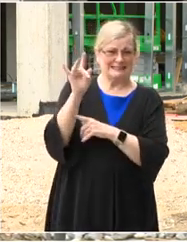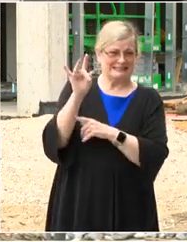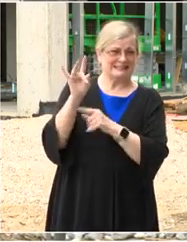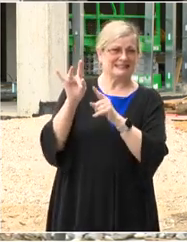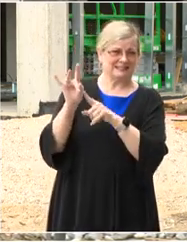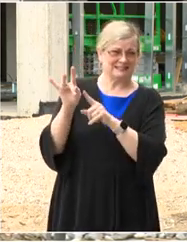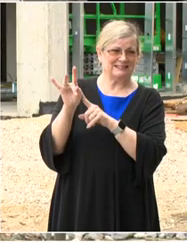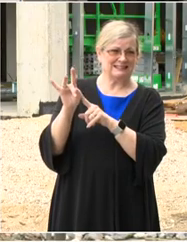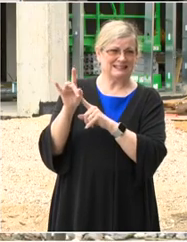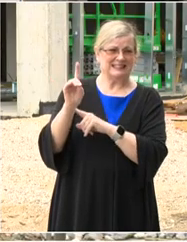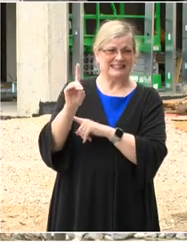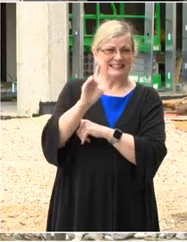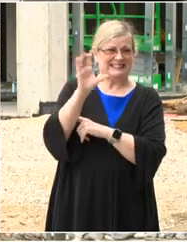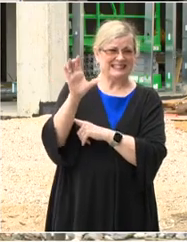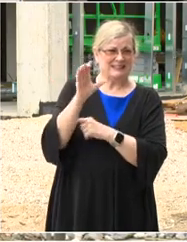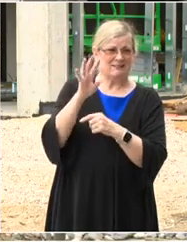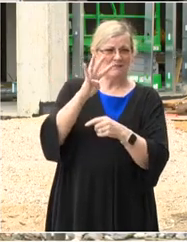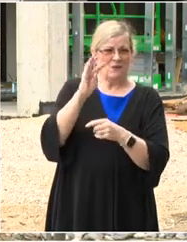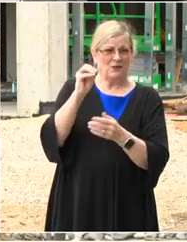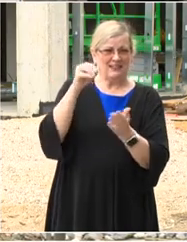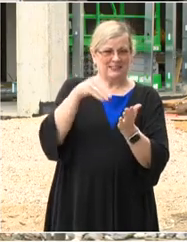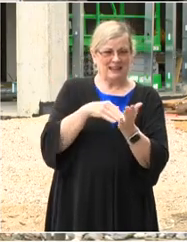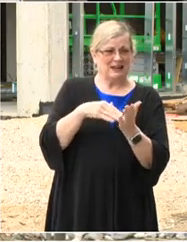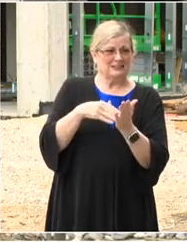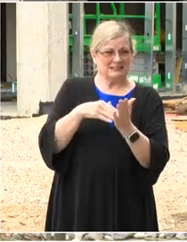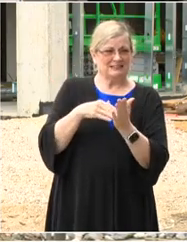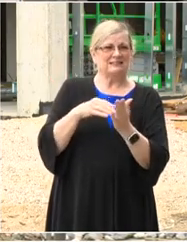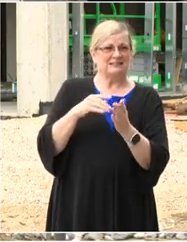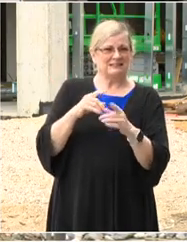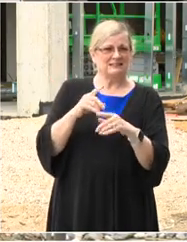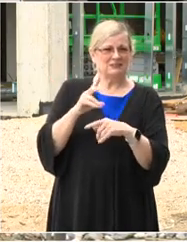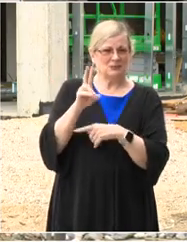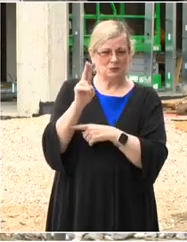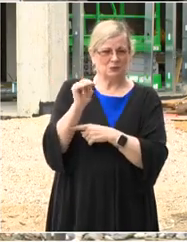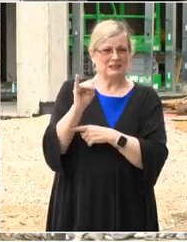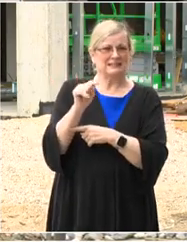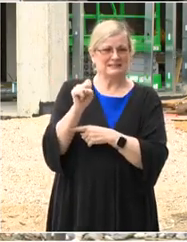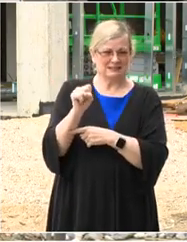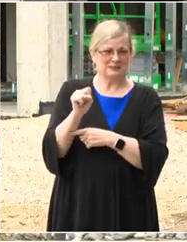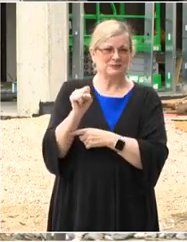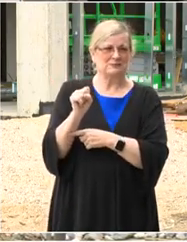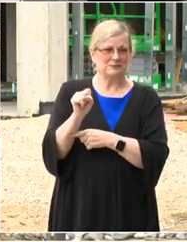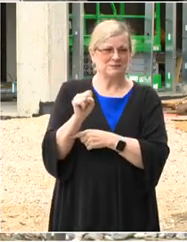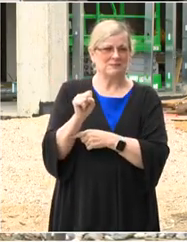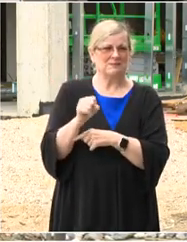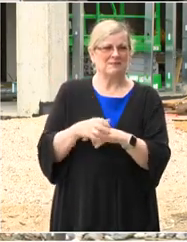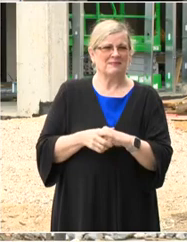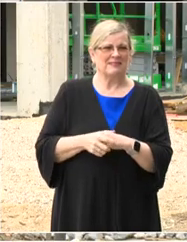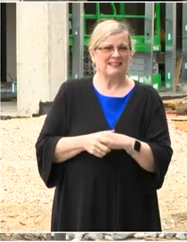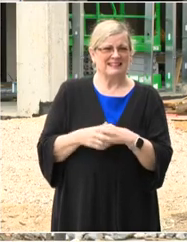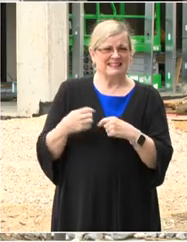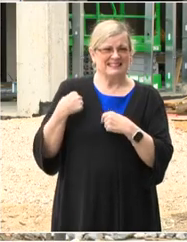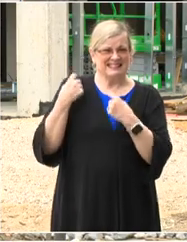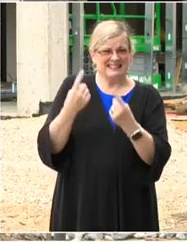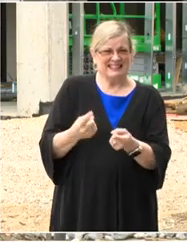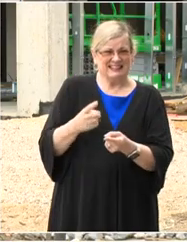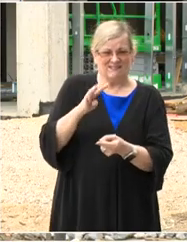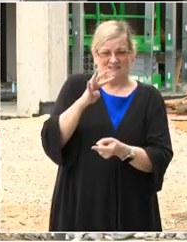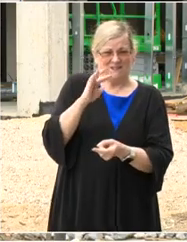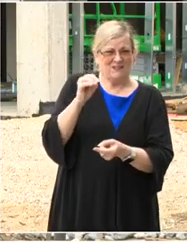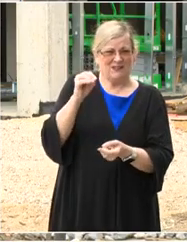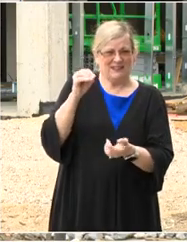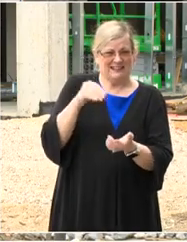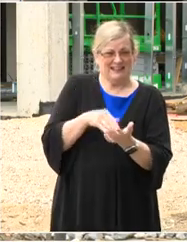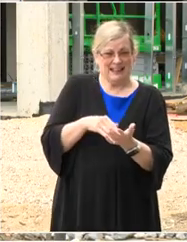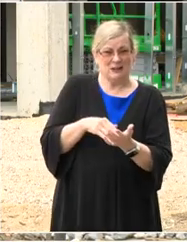district created about 40,000 units of housing. Okay, so from 2000 to 2018, 40,000 units of housing. And what that meant